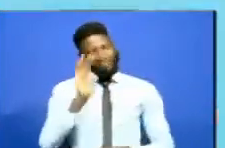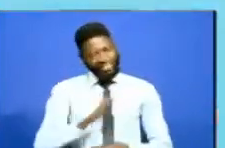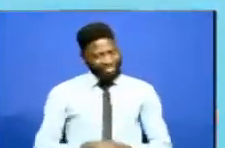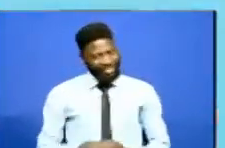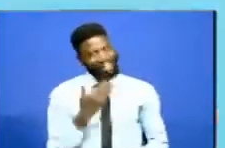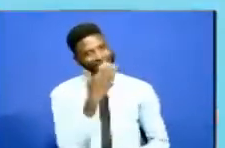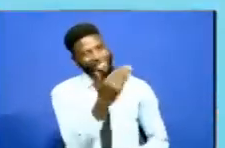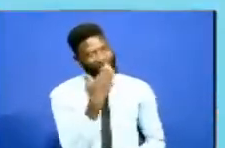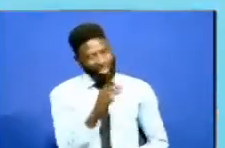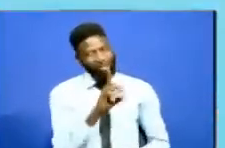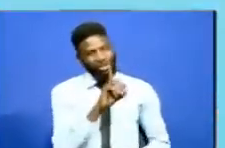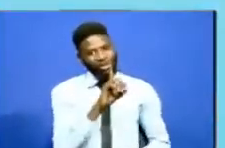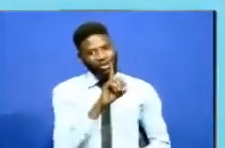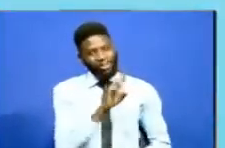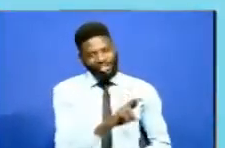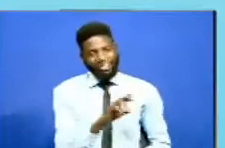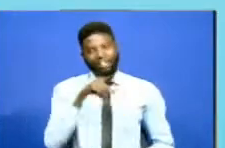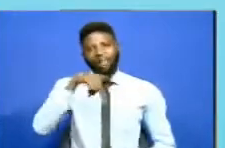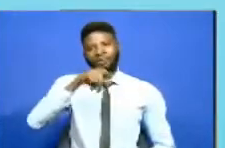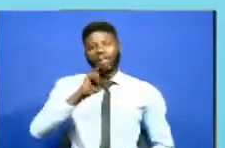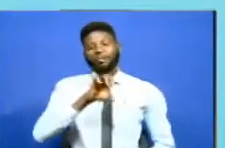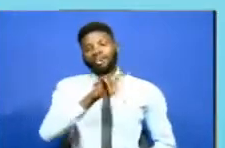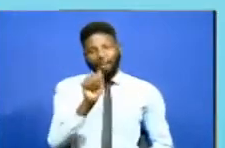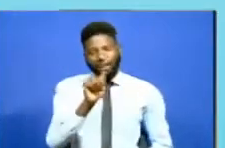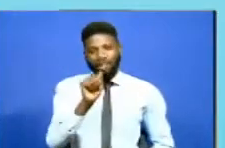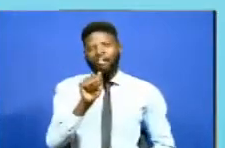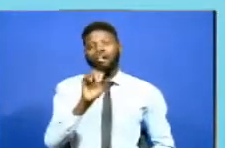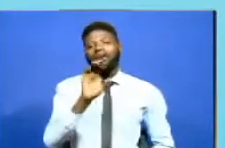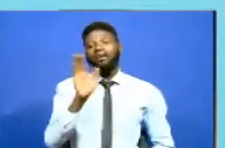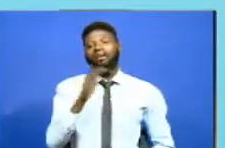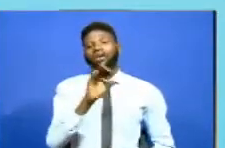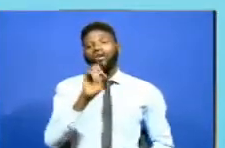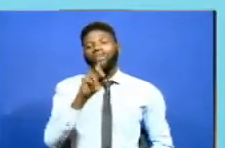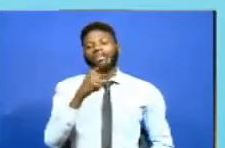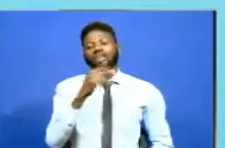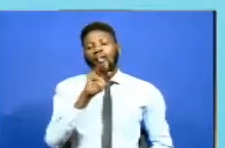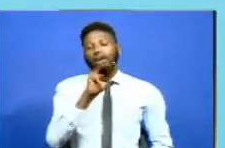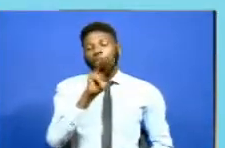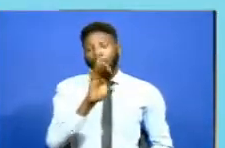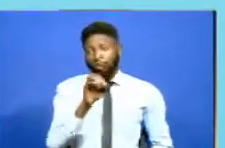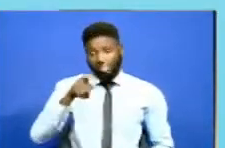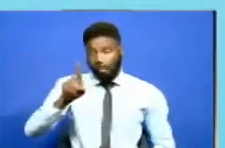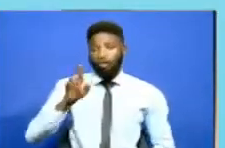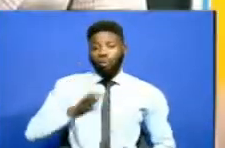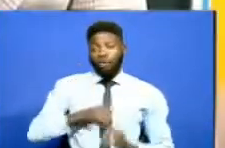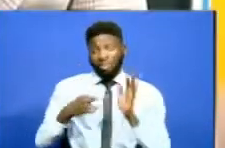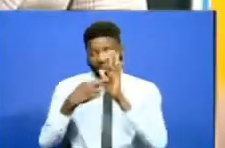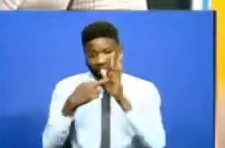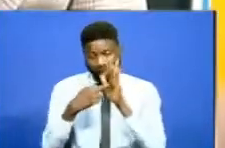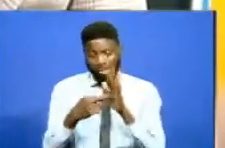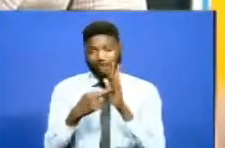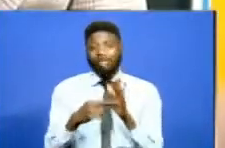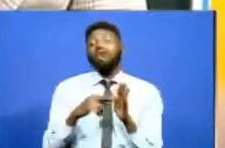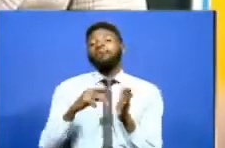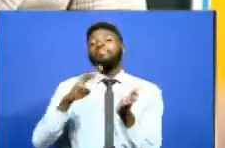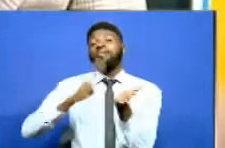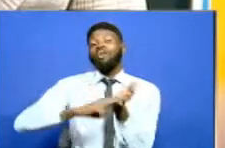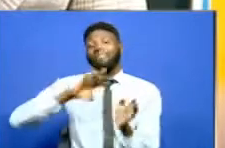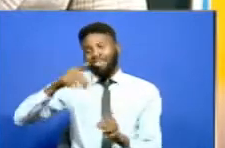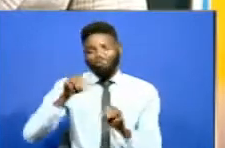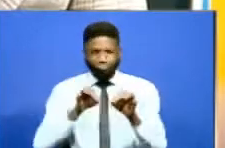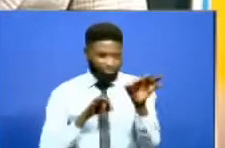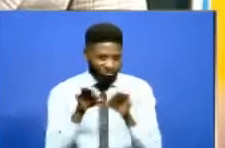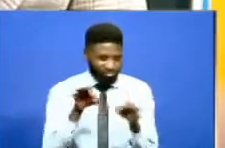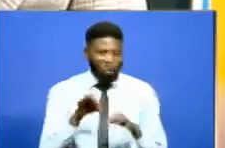Thank you. Dr. Pamela Odhiambo, the woman representative of Migori County, sharing her insights on women